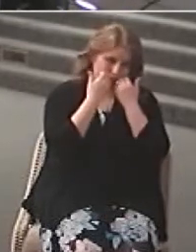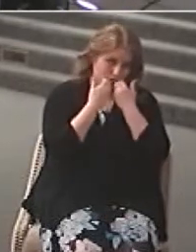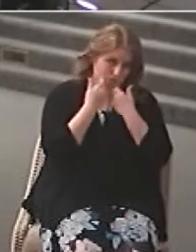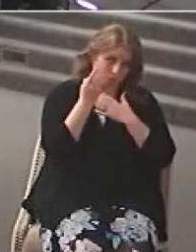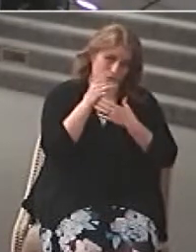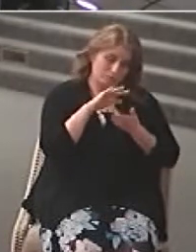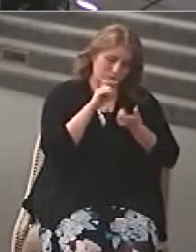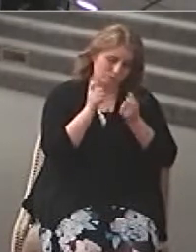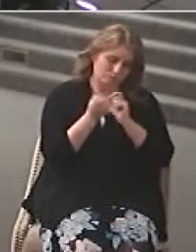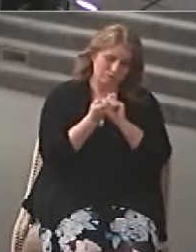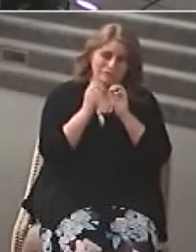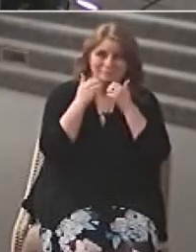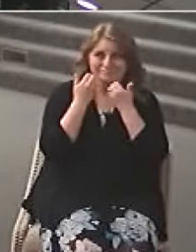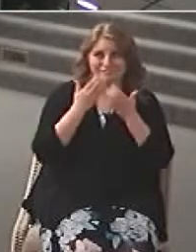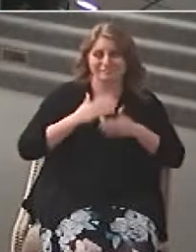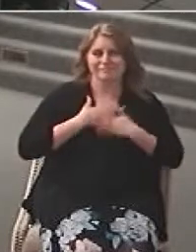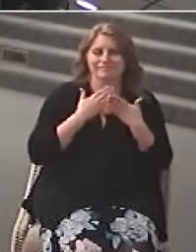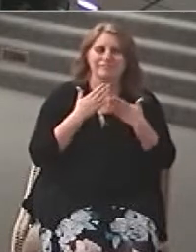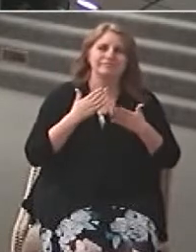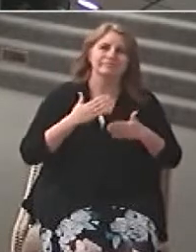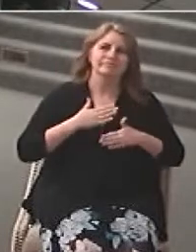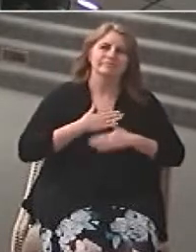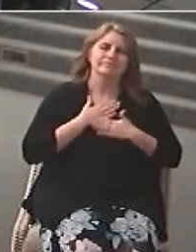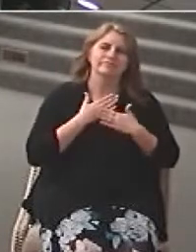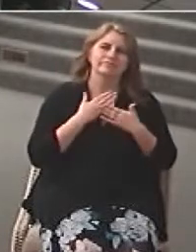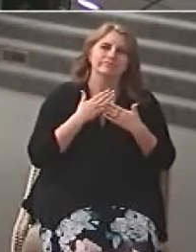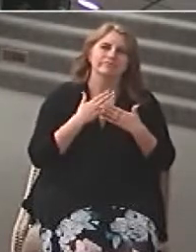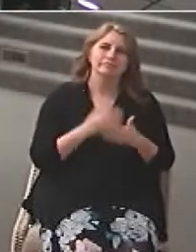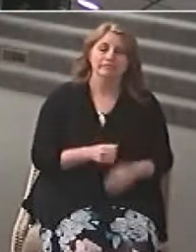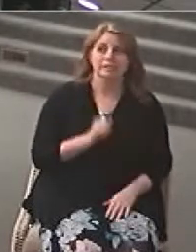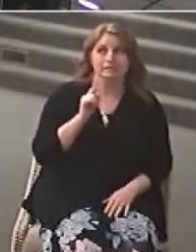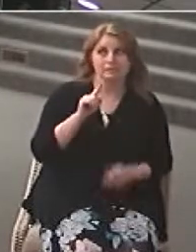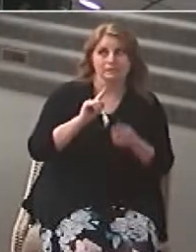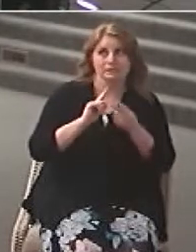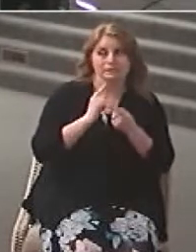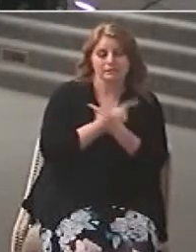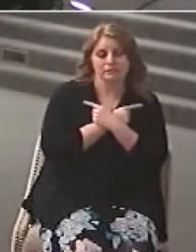I am sad. The dearest